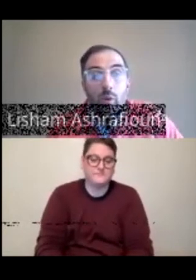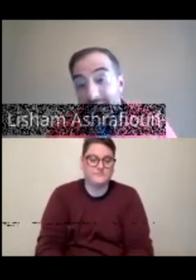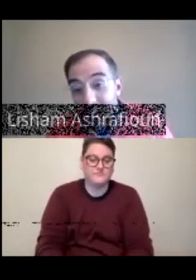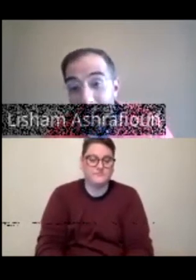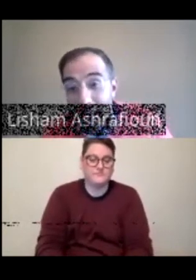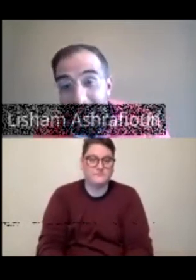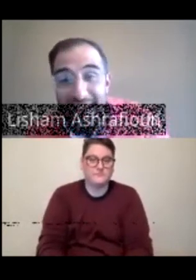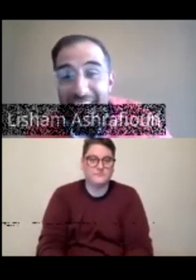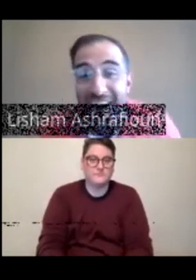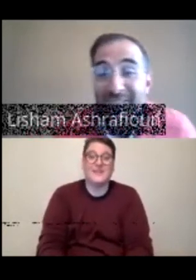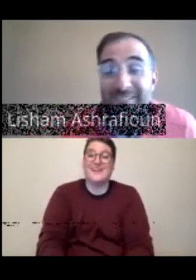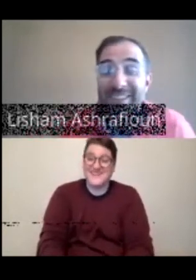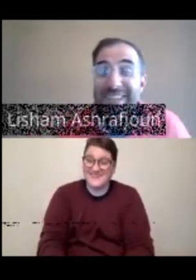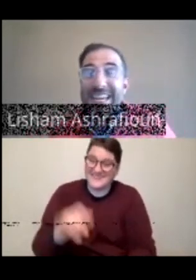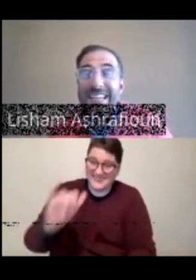Well, that's a lot.